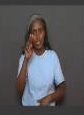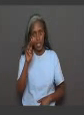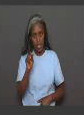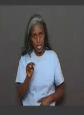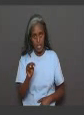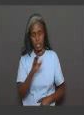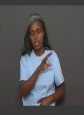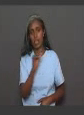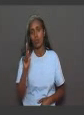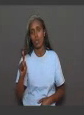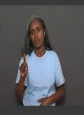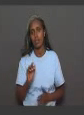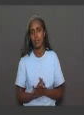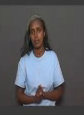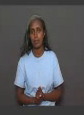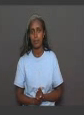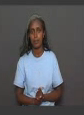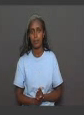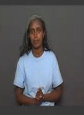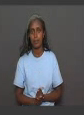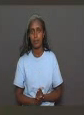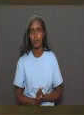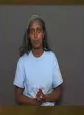of n and 1.